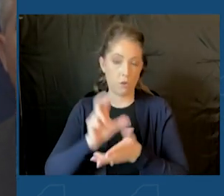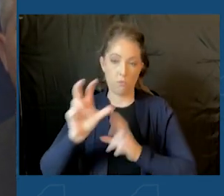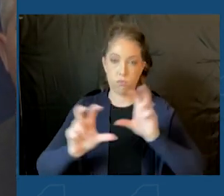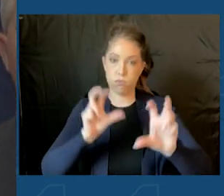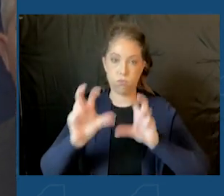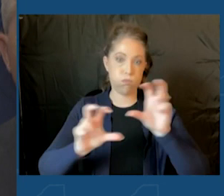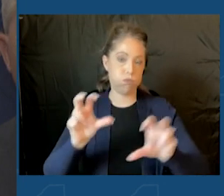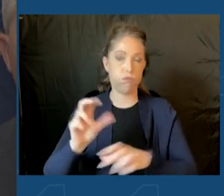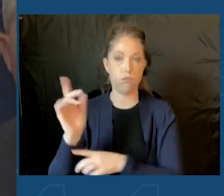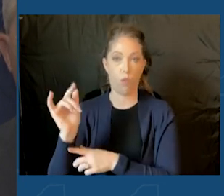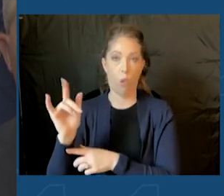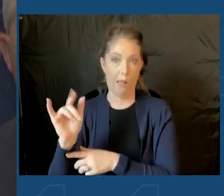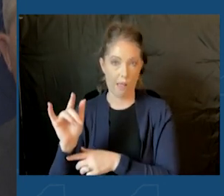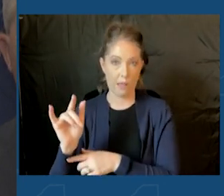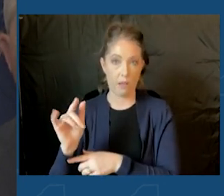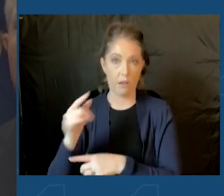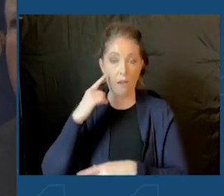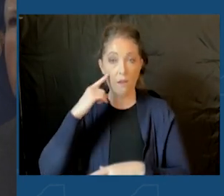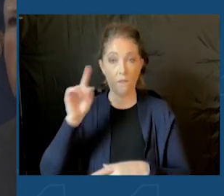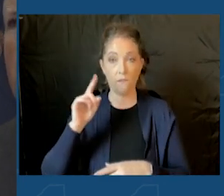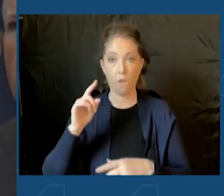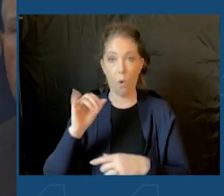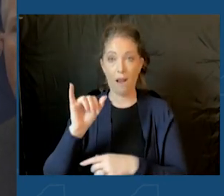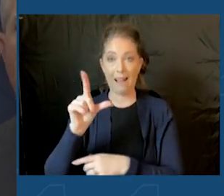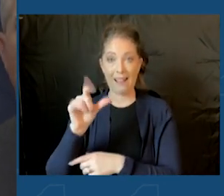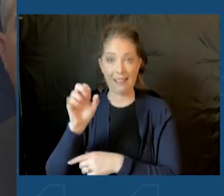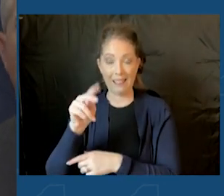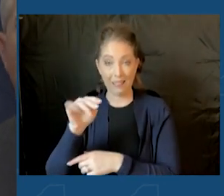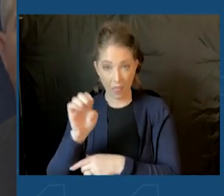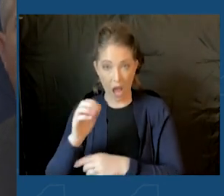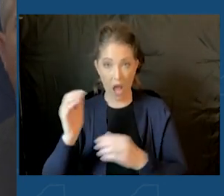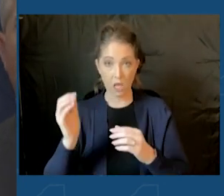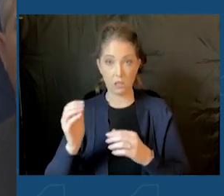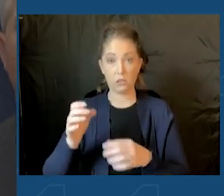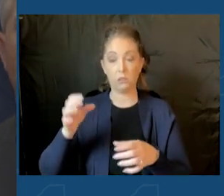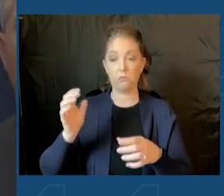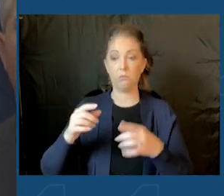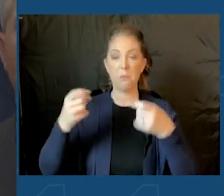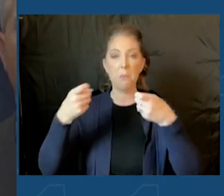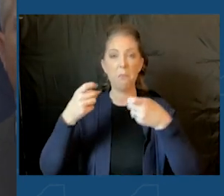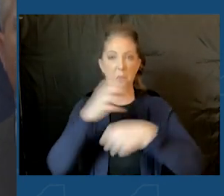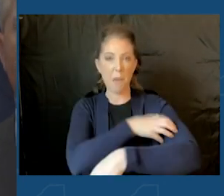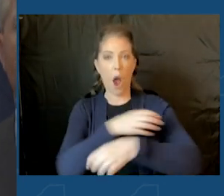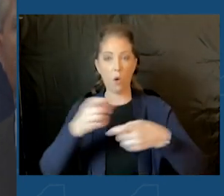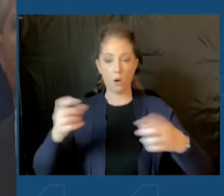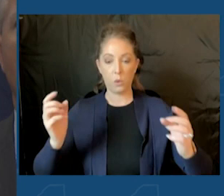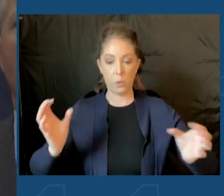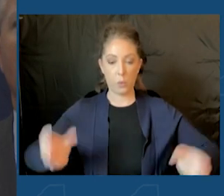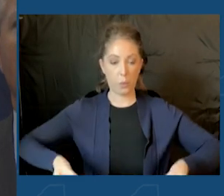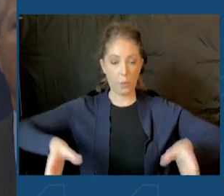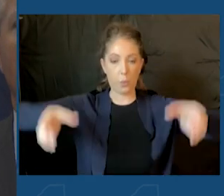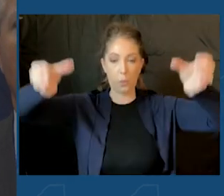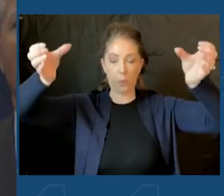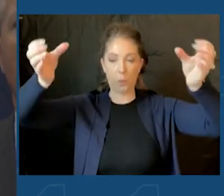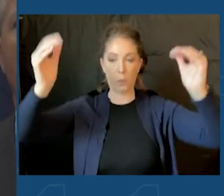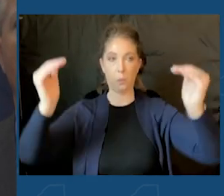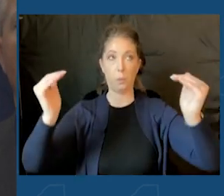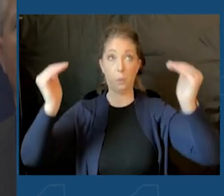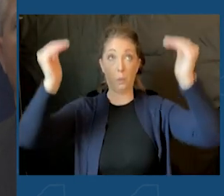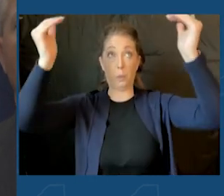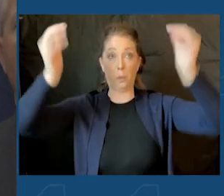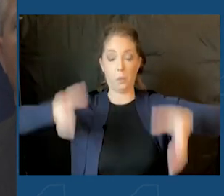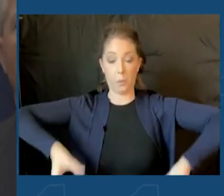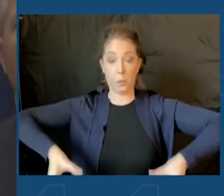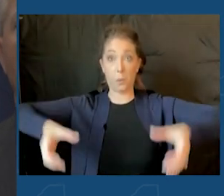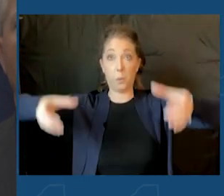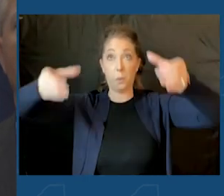to raise lines where we can, you know, to bury lines where we can, to raise lines where LIPA and PSE&G